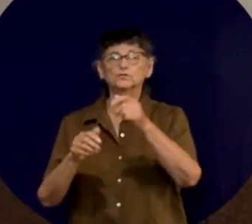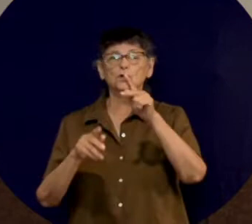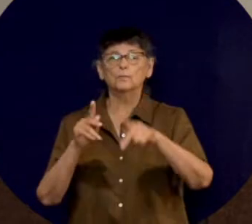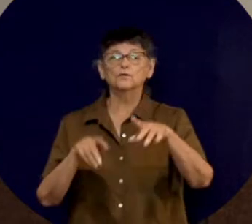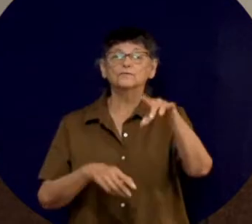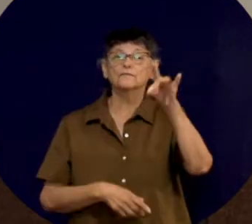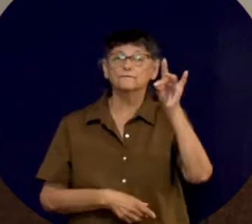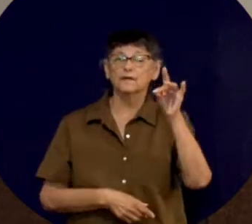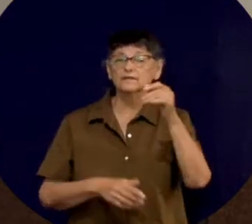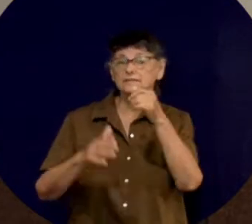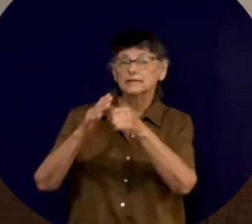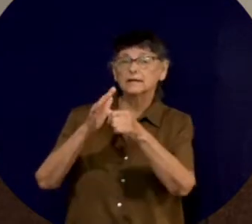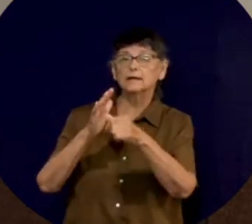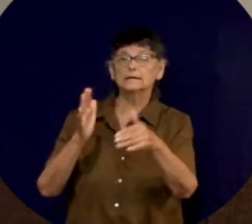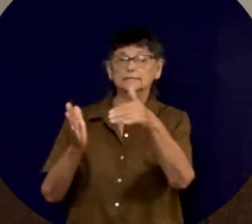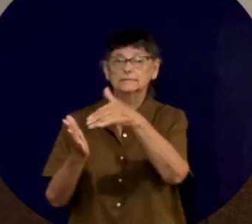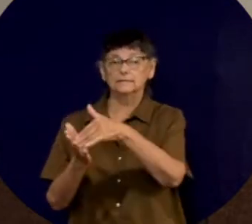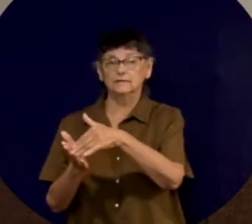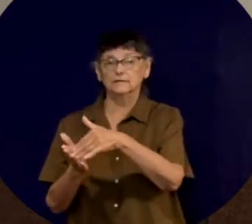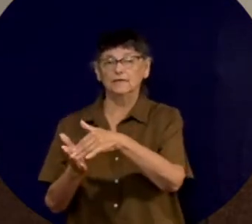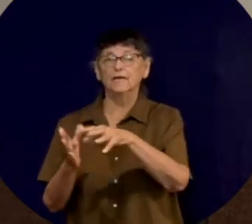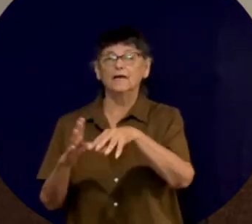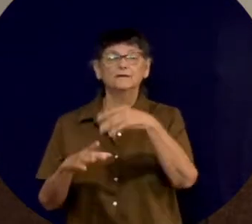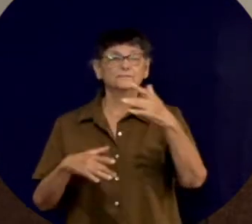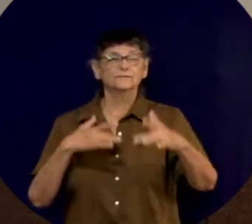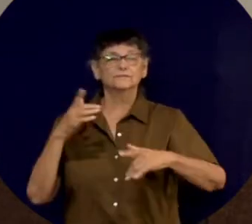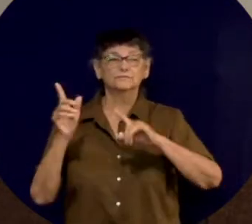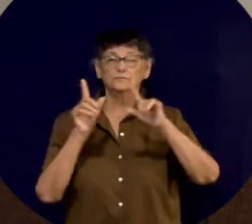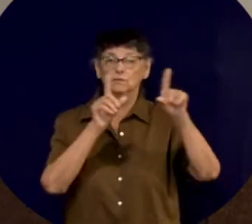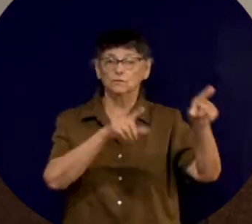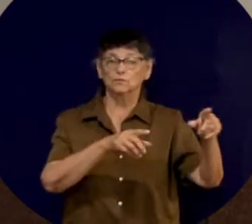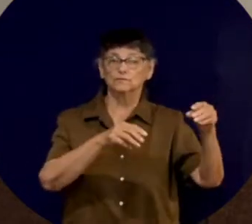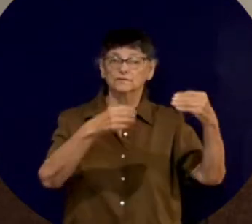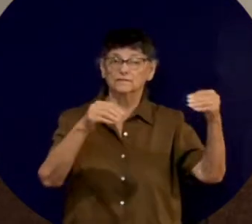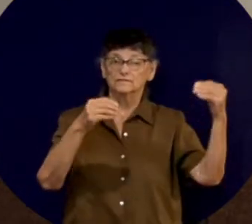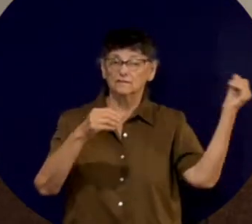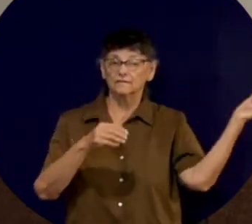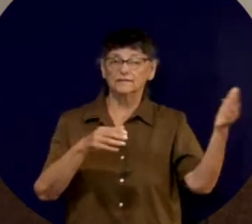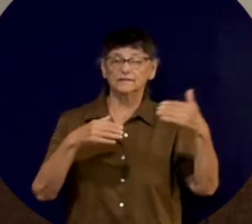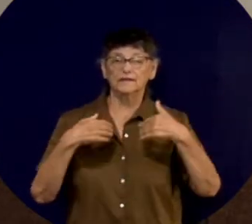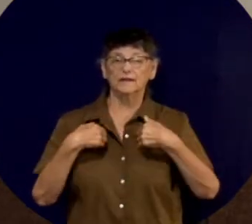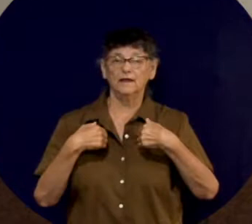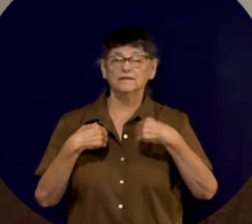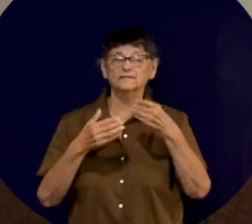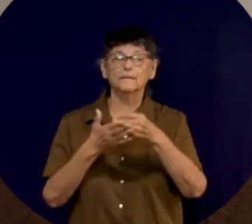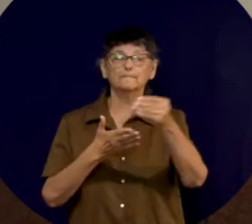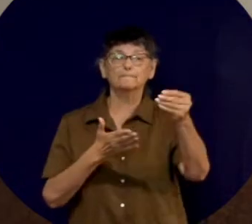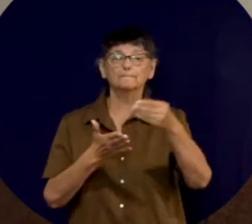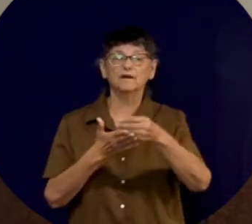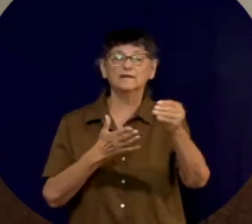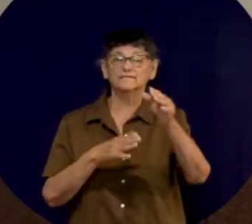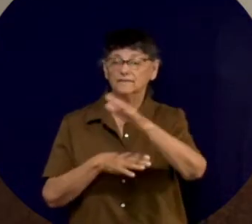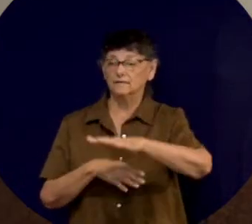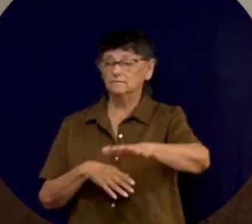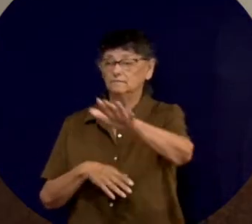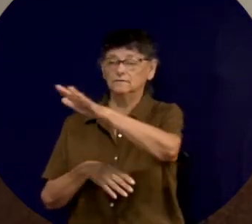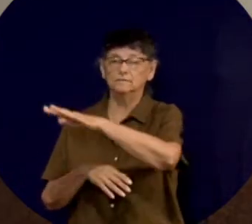person finds and hides again, and out of joy goes and sells all that he has and buys that